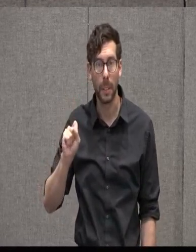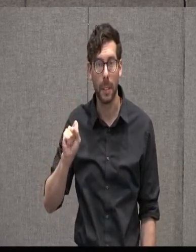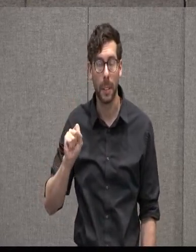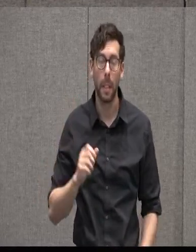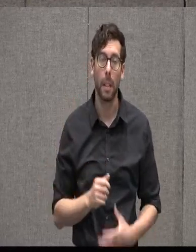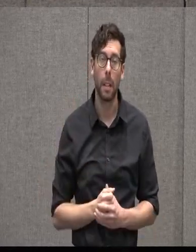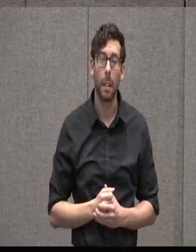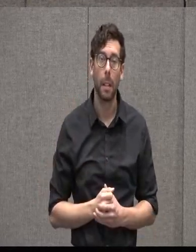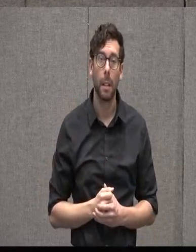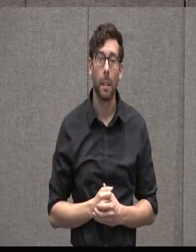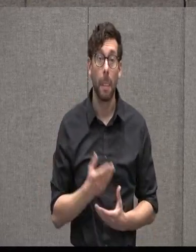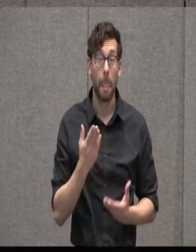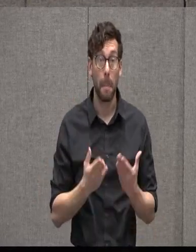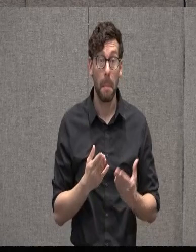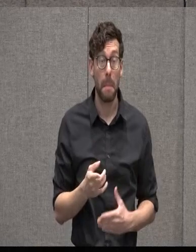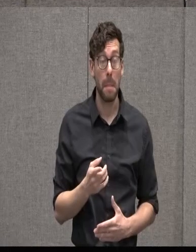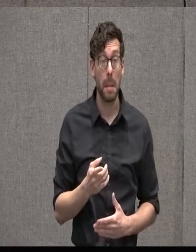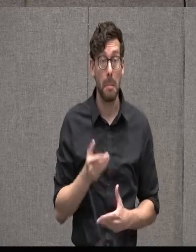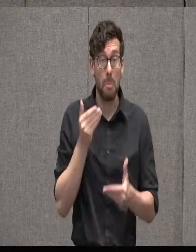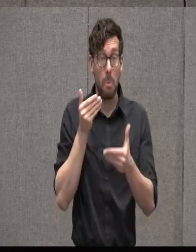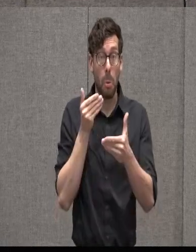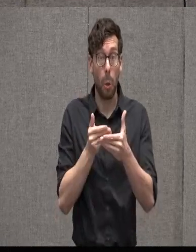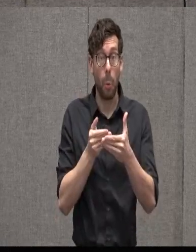found nuts and bolts.